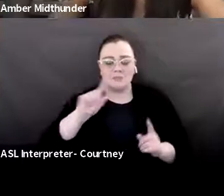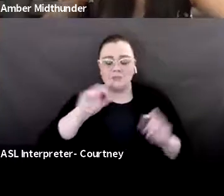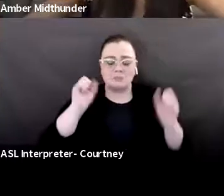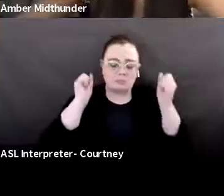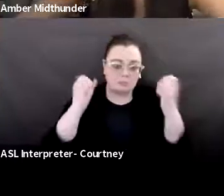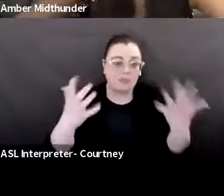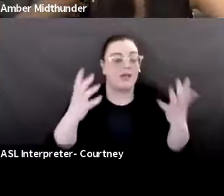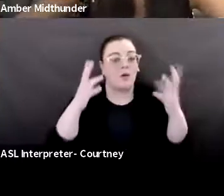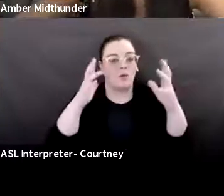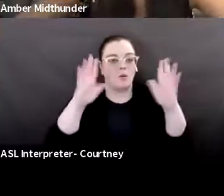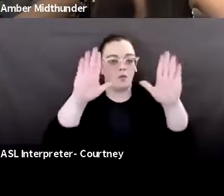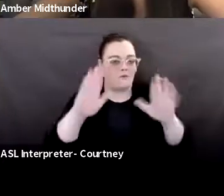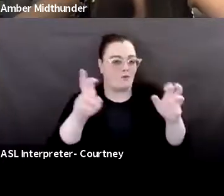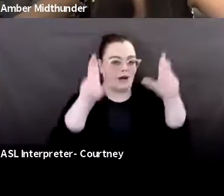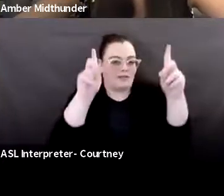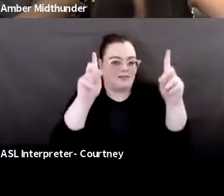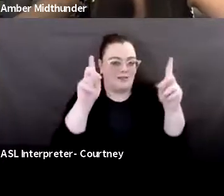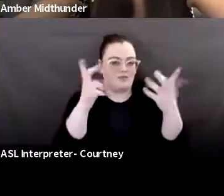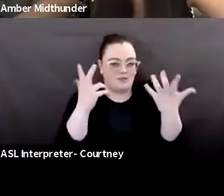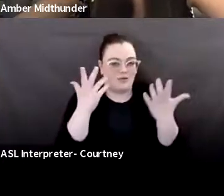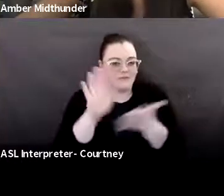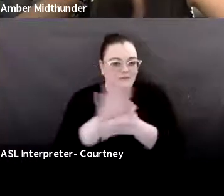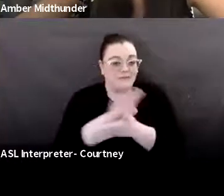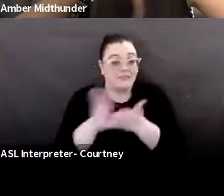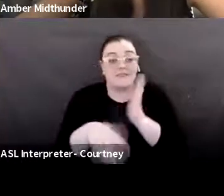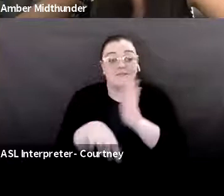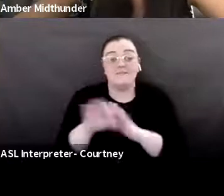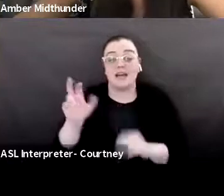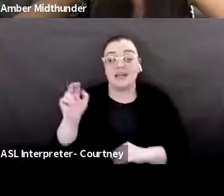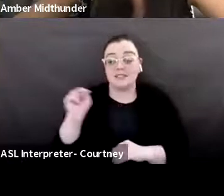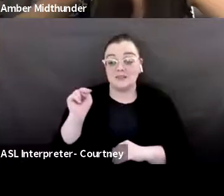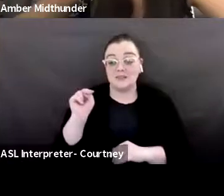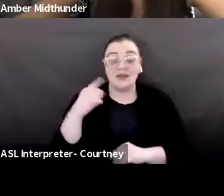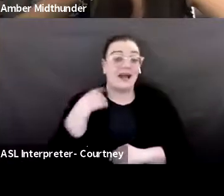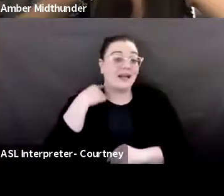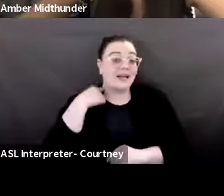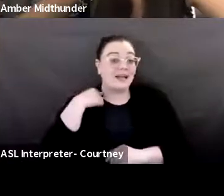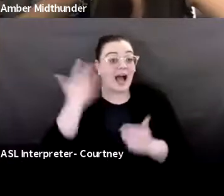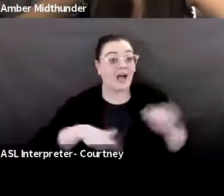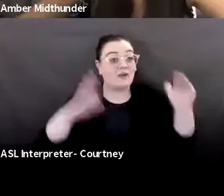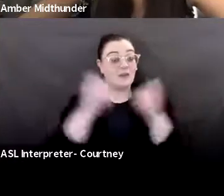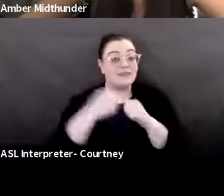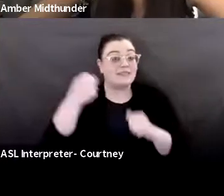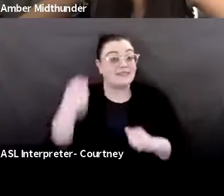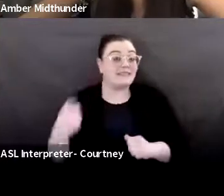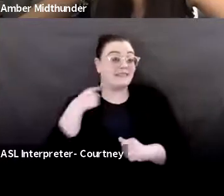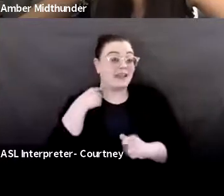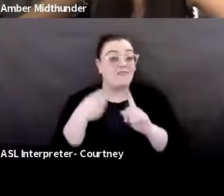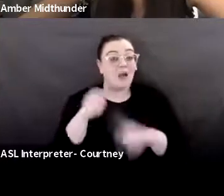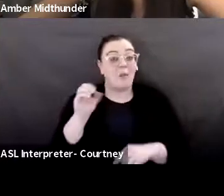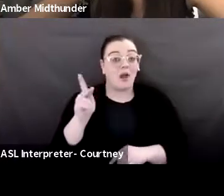videos, but find a neutral accent. I grew up talking like this, y'all. I do not talk like the way I've been talking. Like, I'm from Southeastern